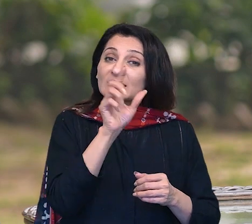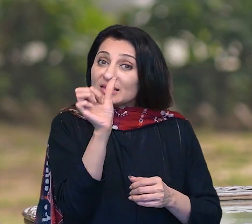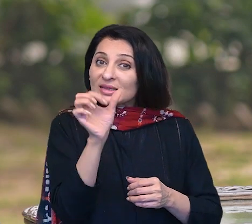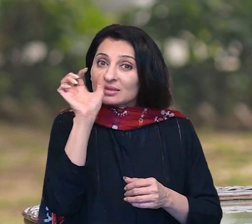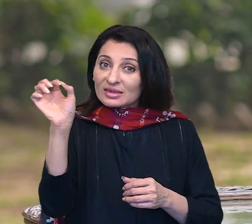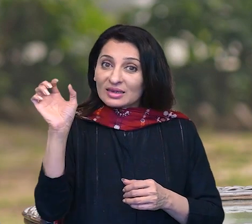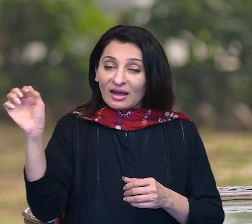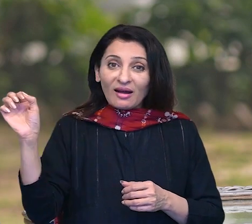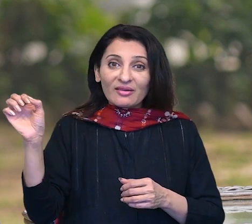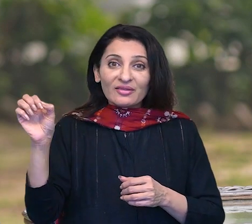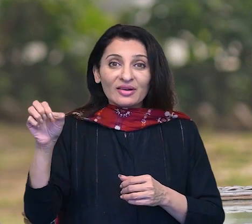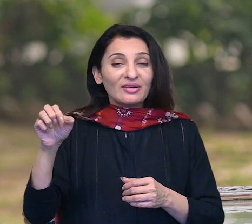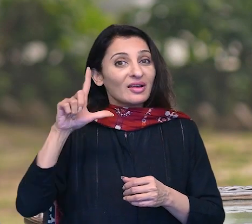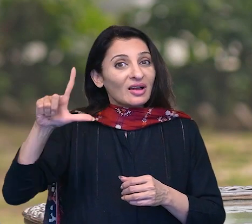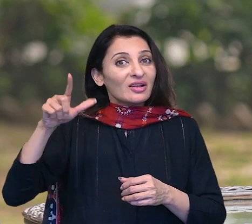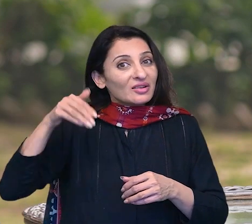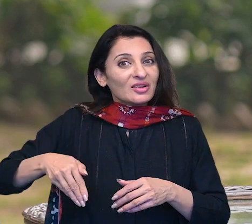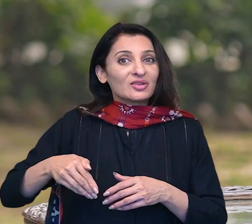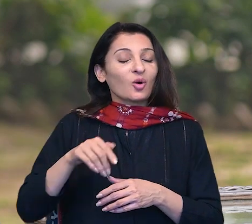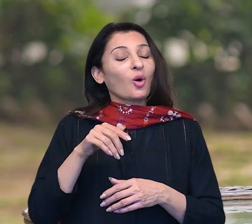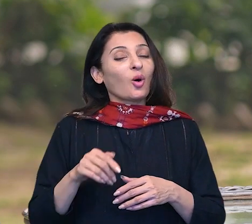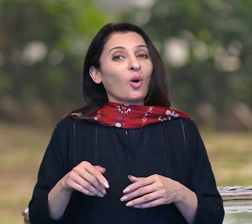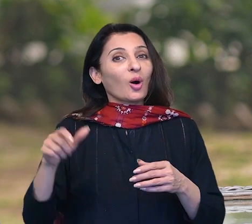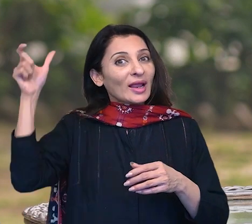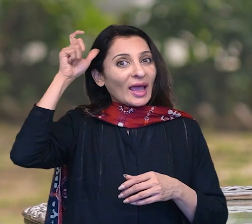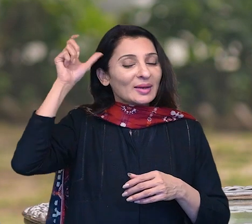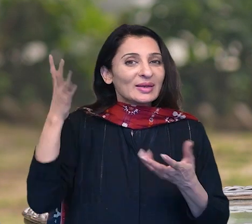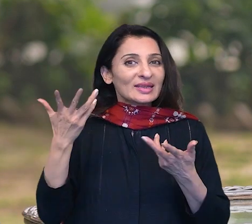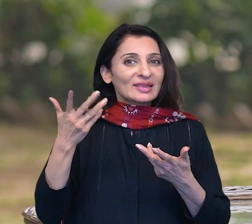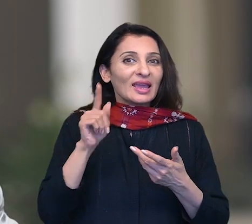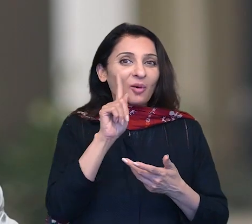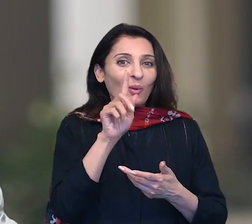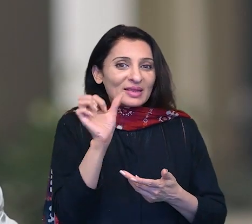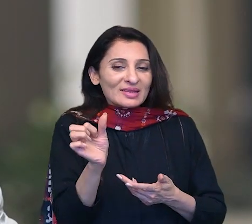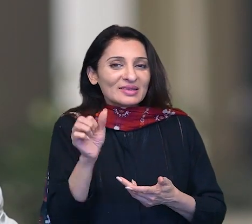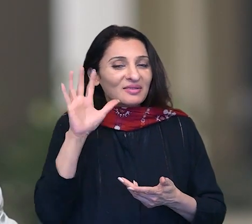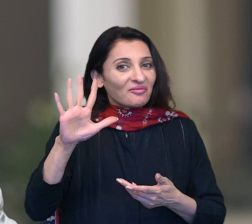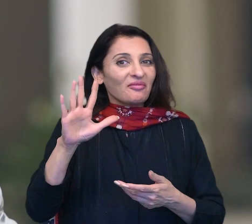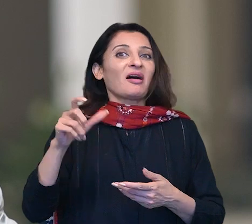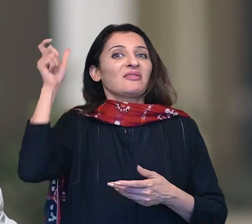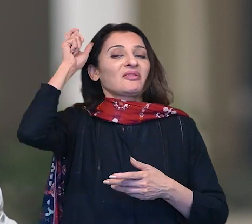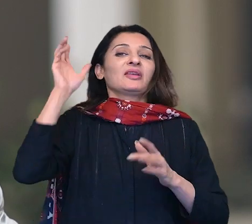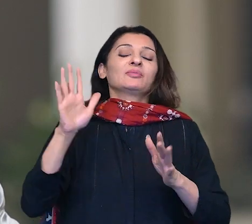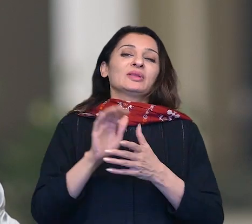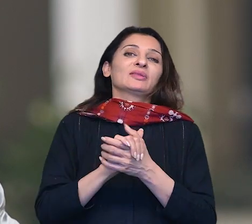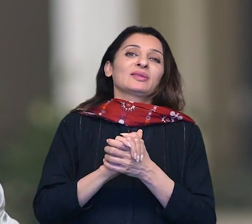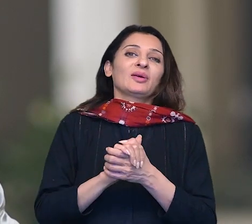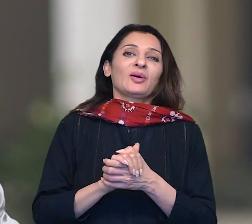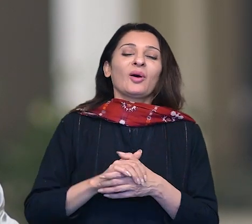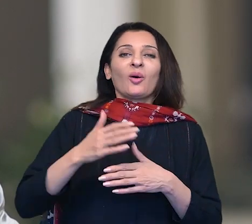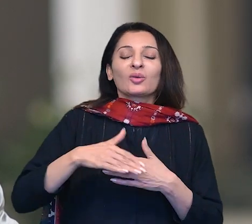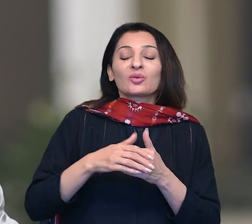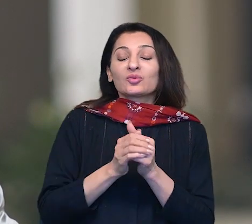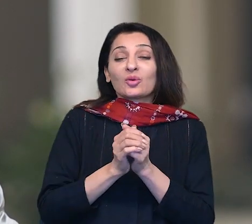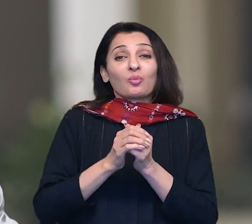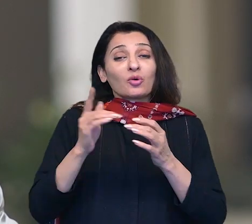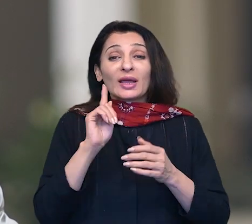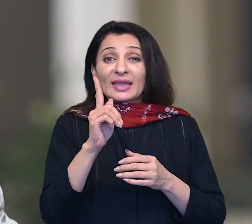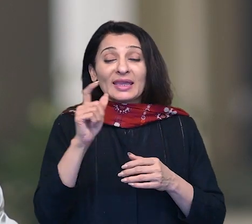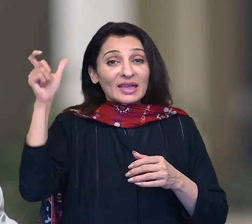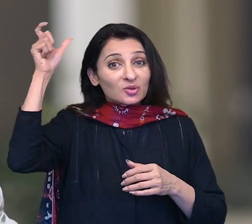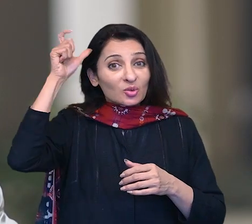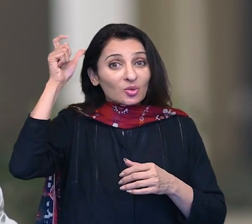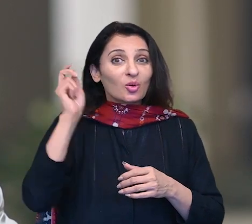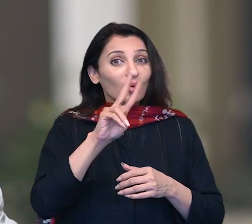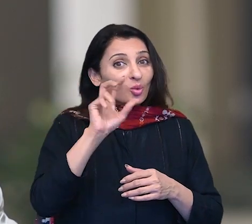are alhamdulillah at 1600 liters per day, and with 165 animals, all are Australian